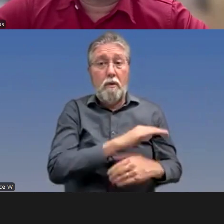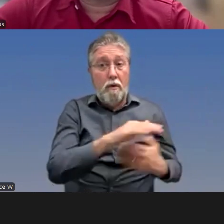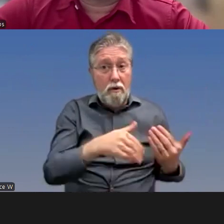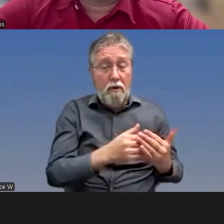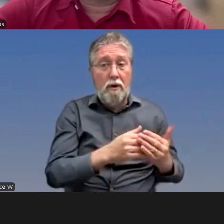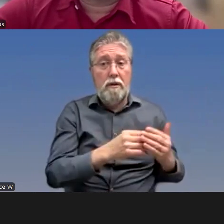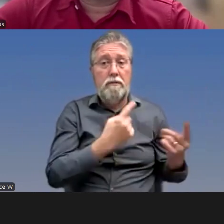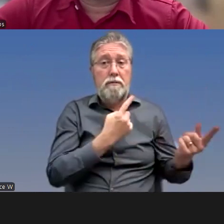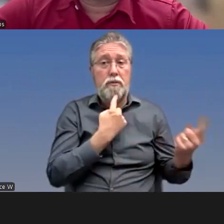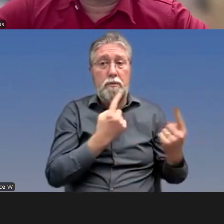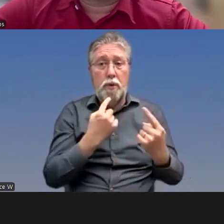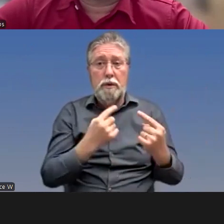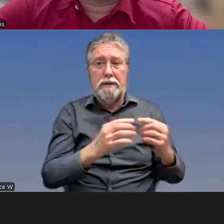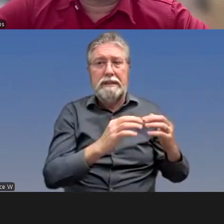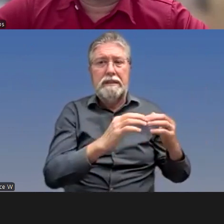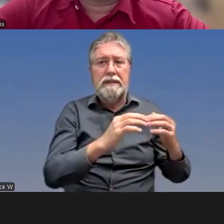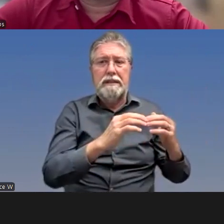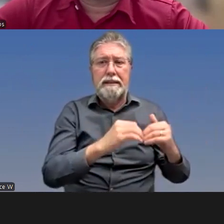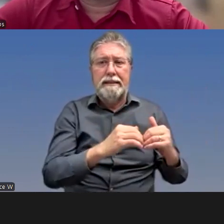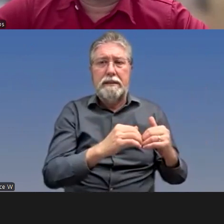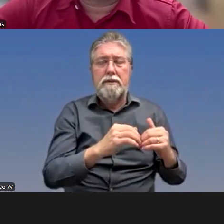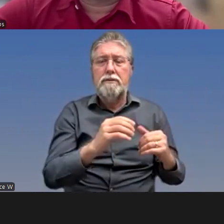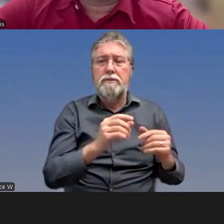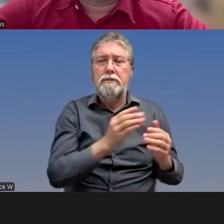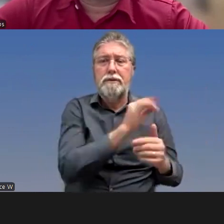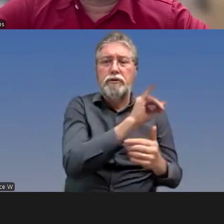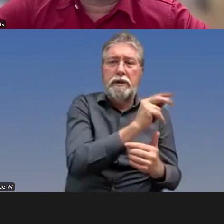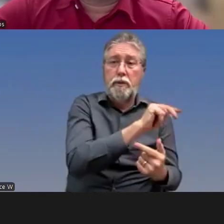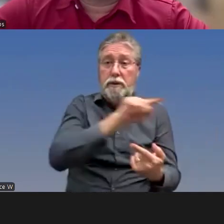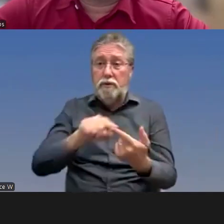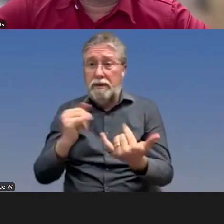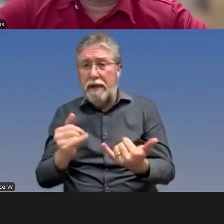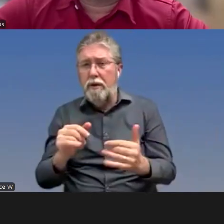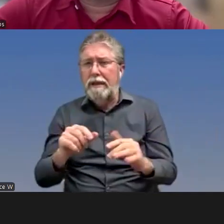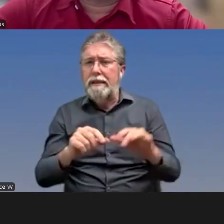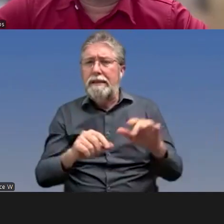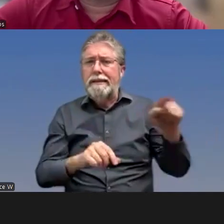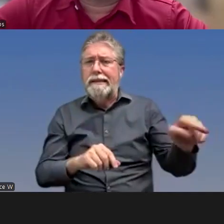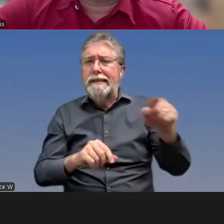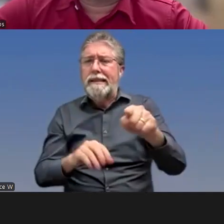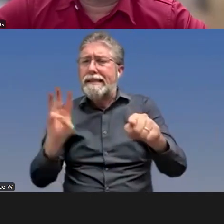down to 6 since January. So that the